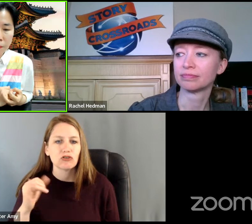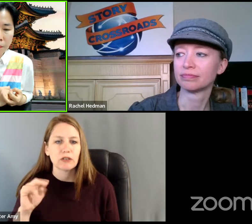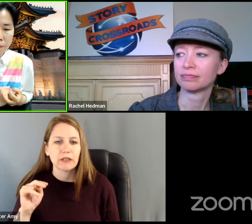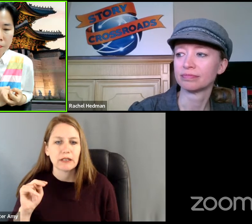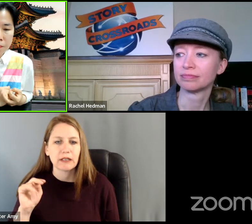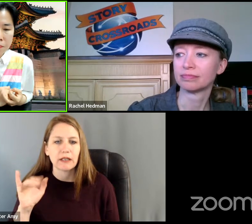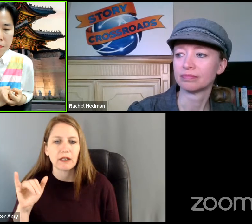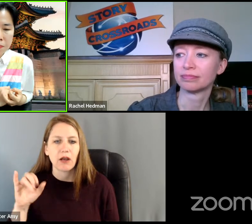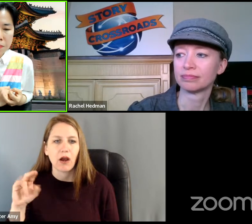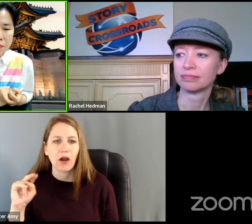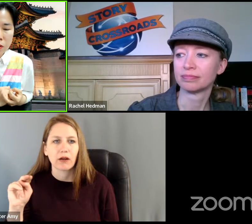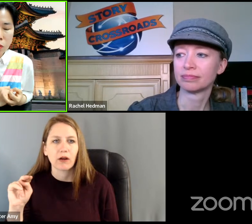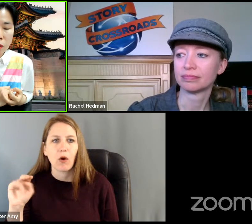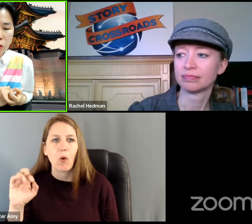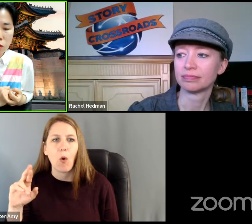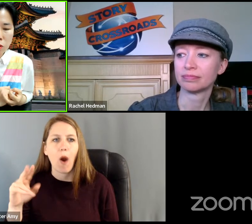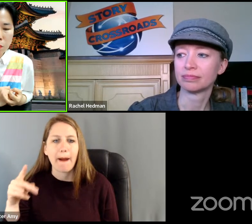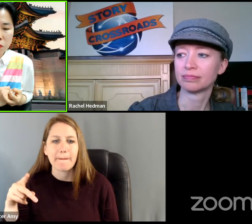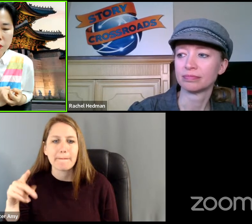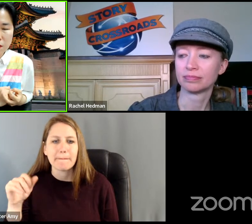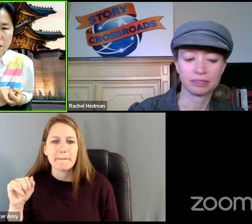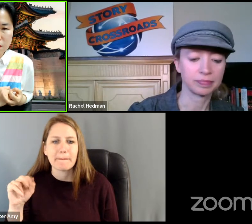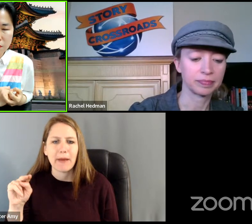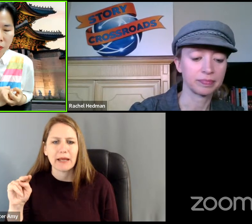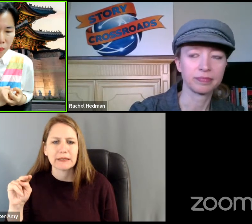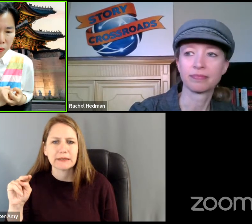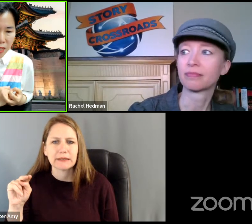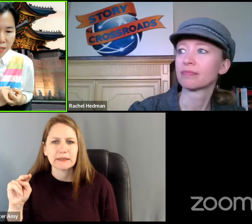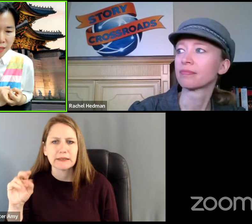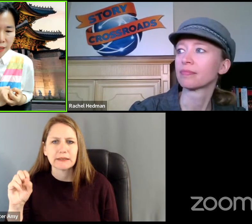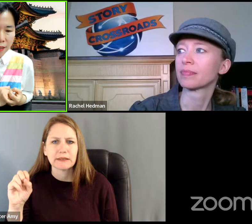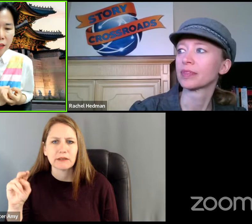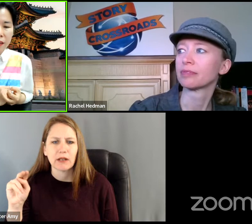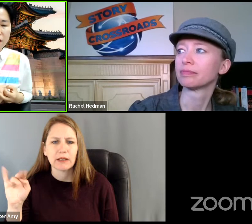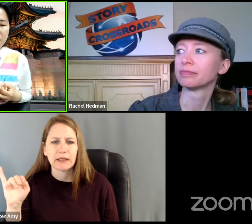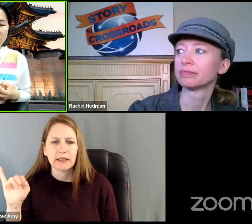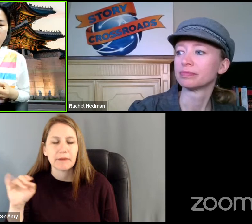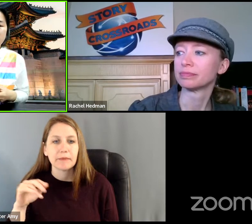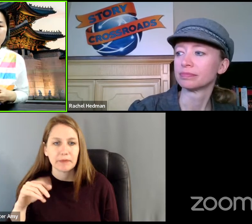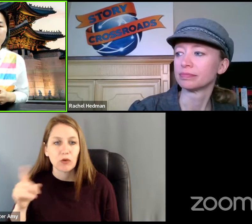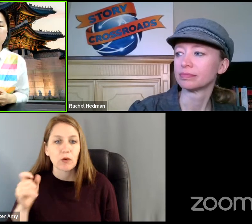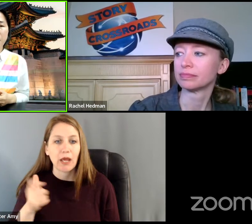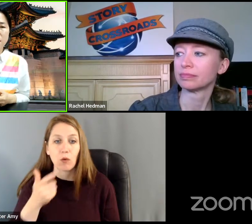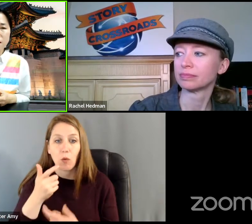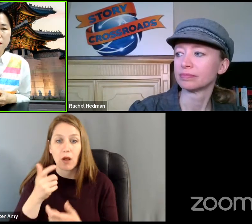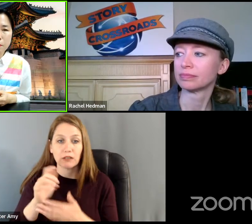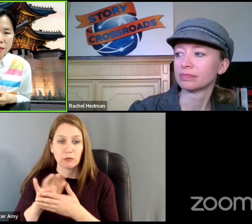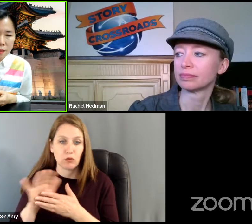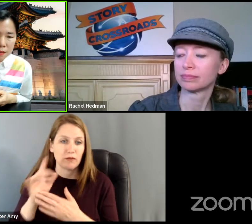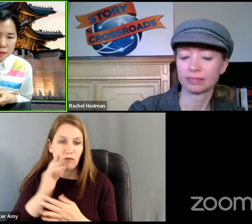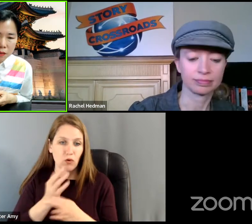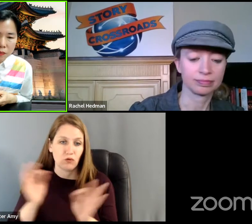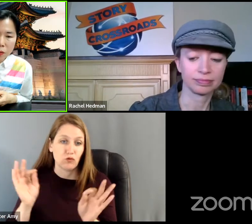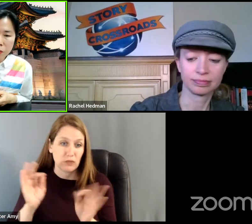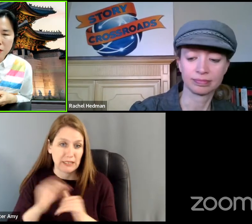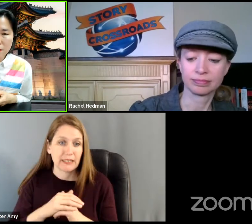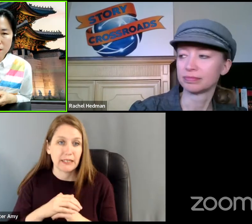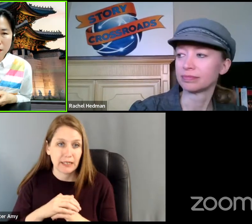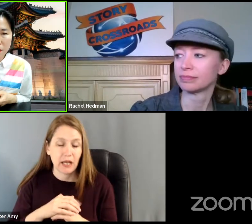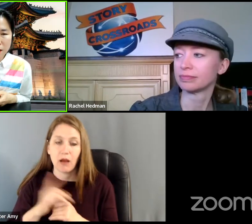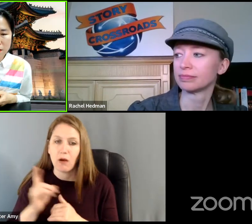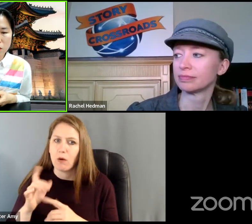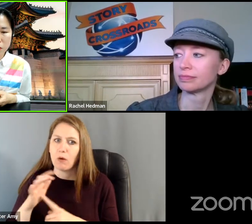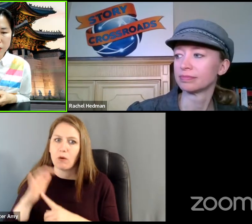YouTube, you can watch the movies for free. They are real masterpieces of